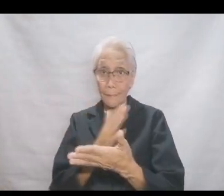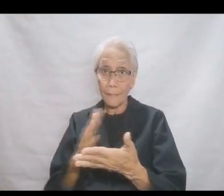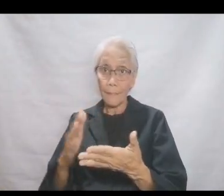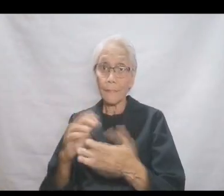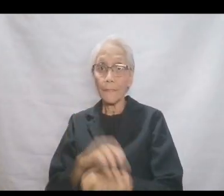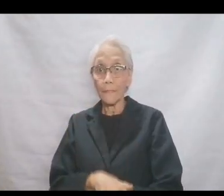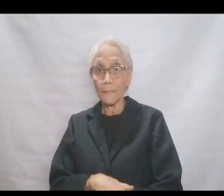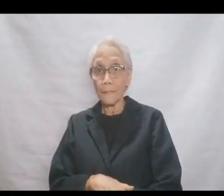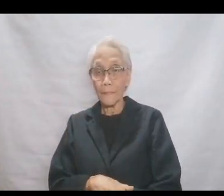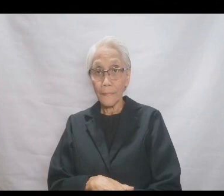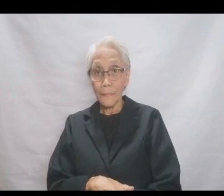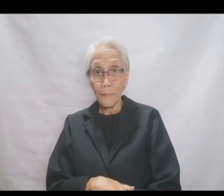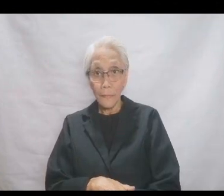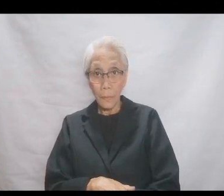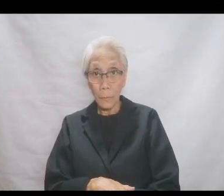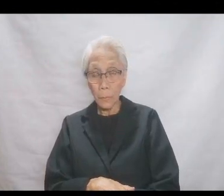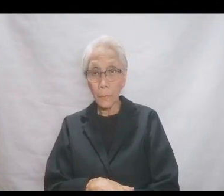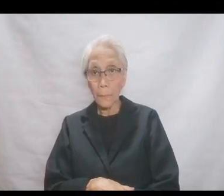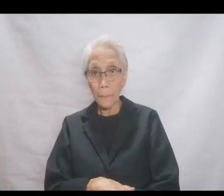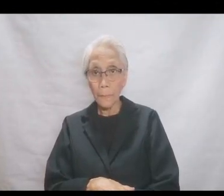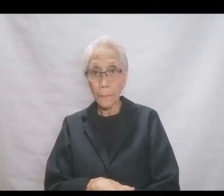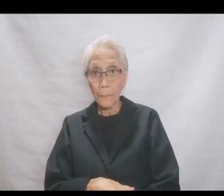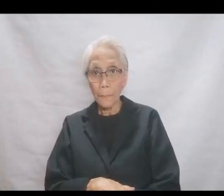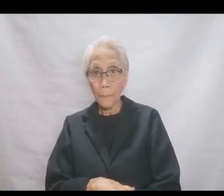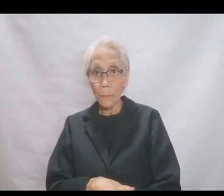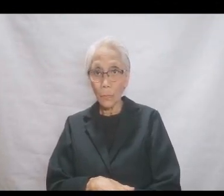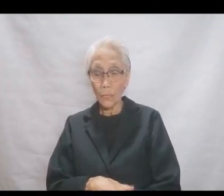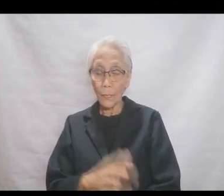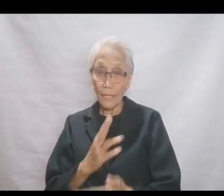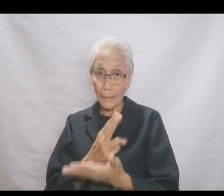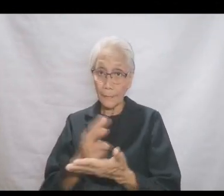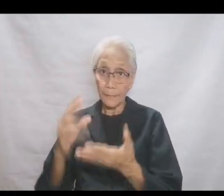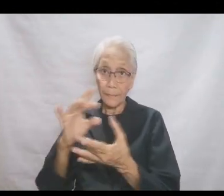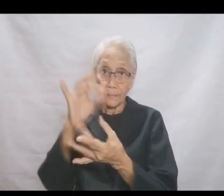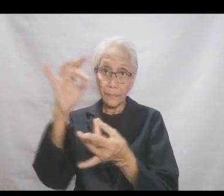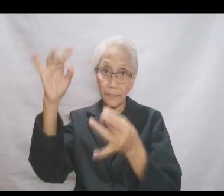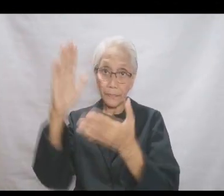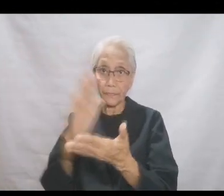Halina, Espiritu,